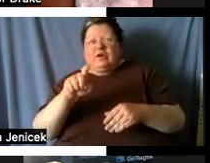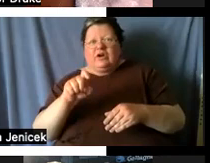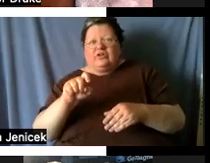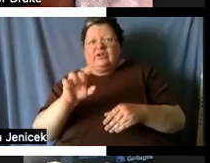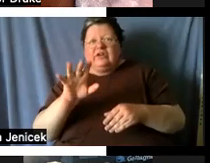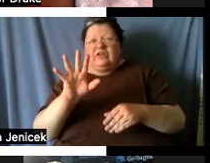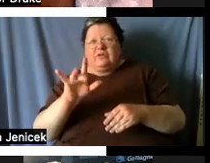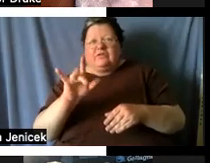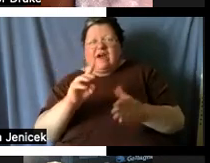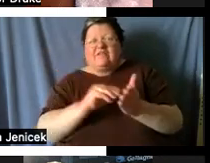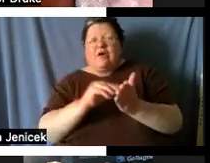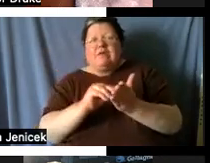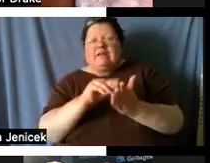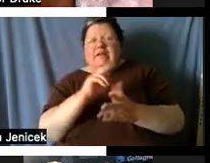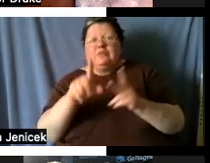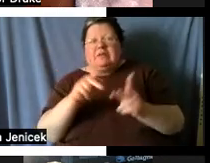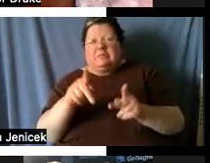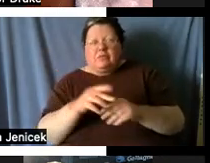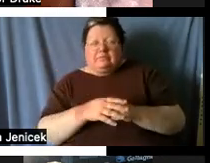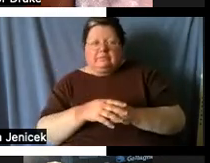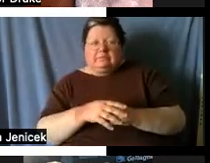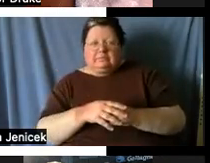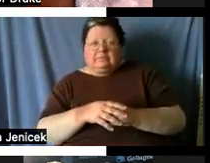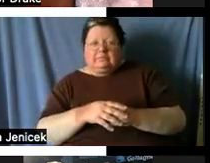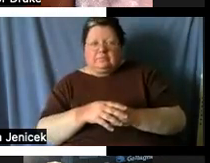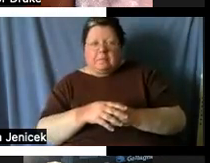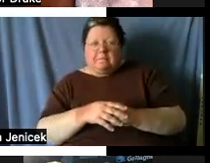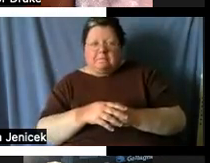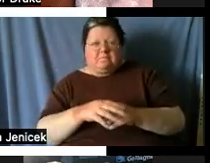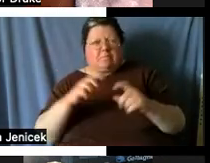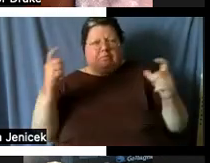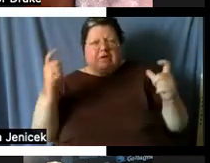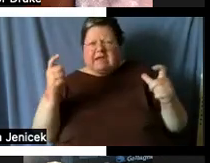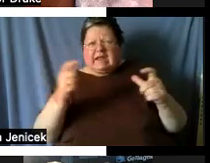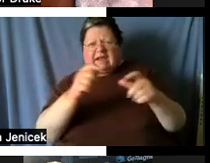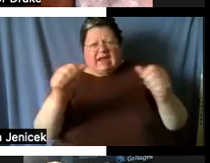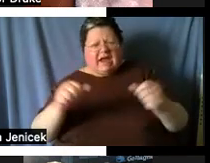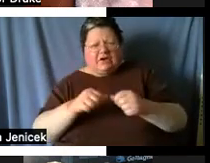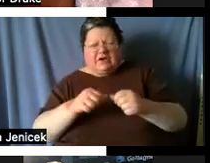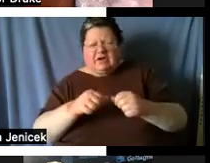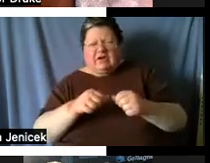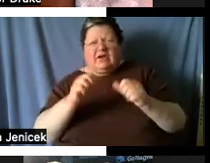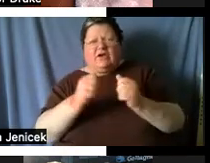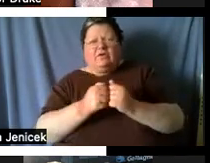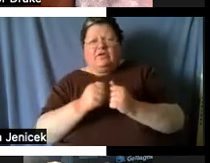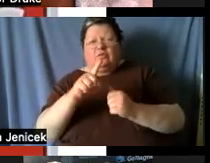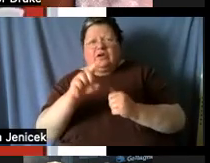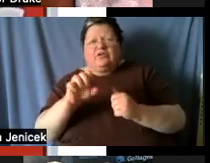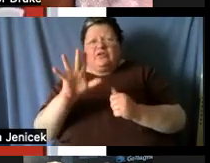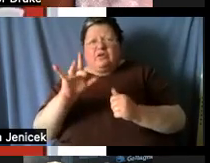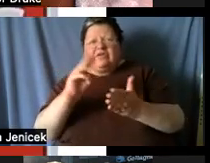million people. Okay, so vast territory with 125 million people.